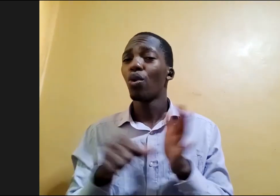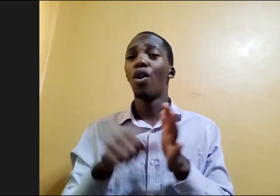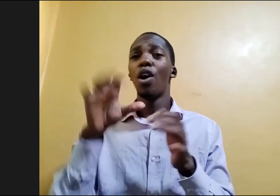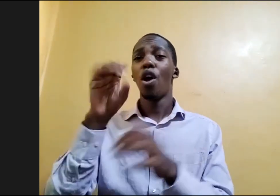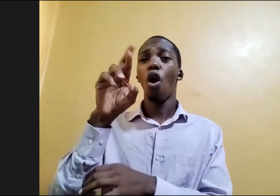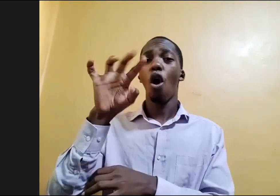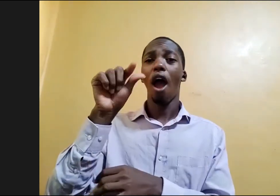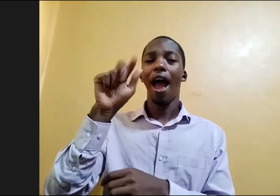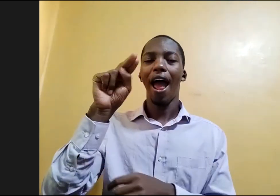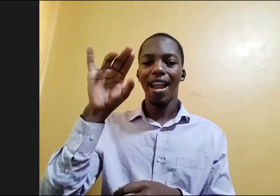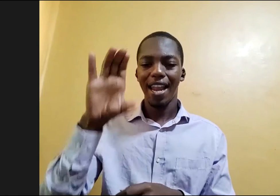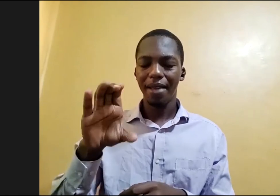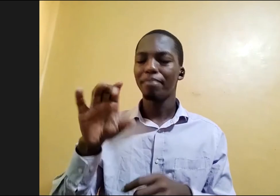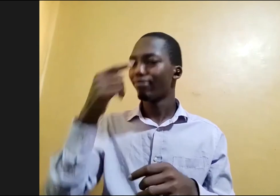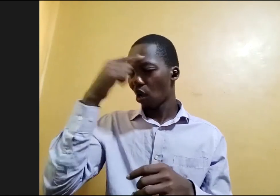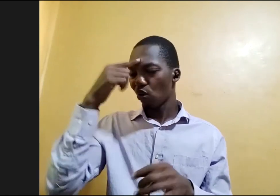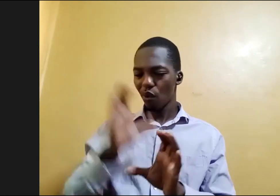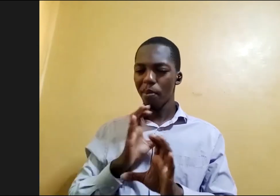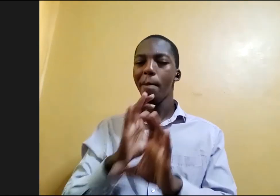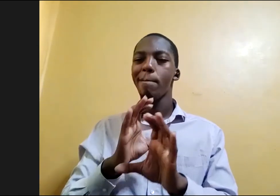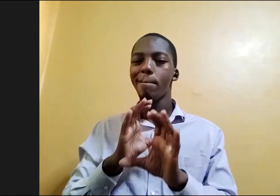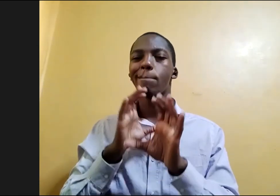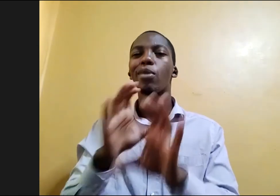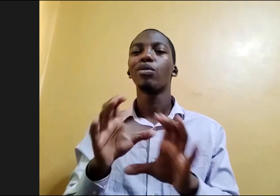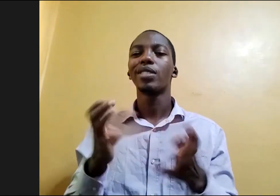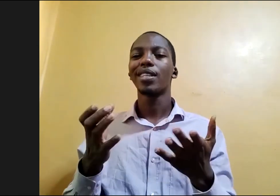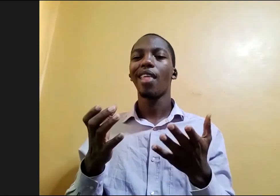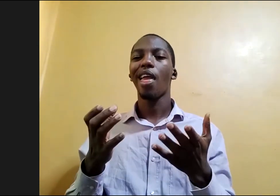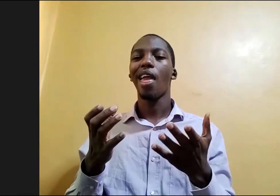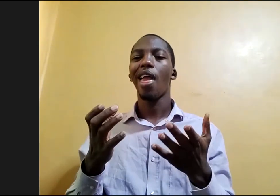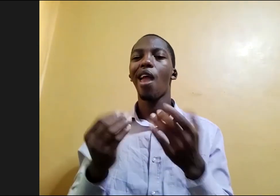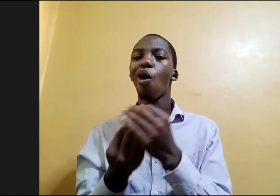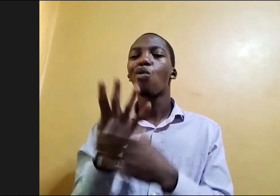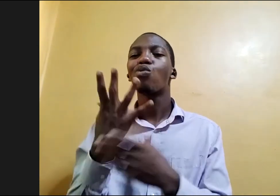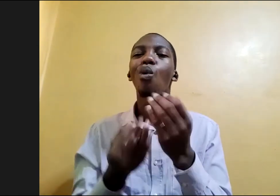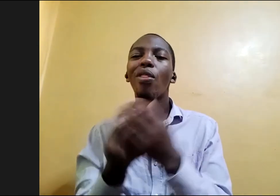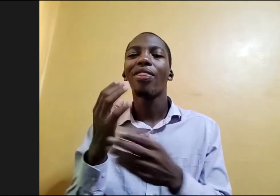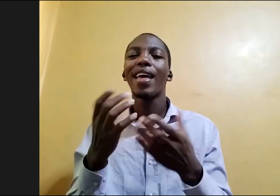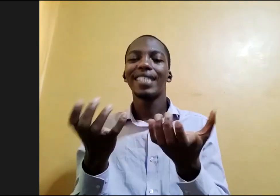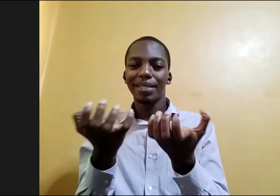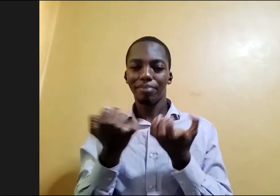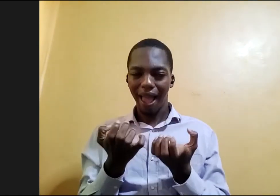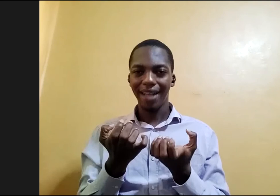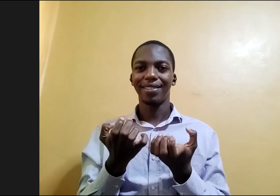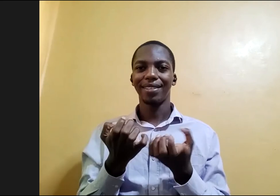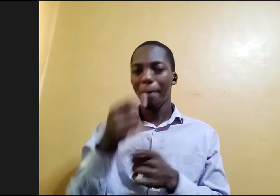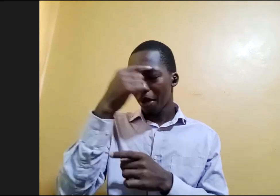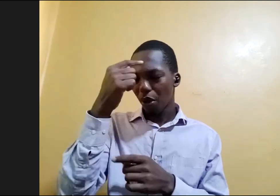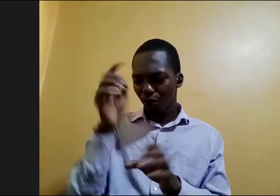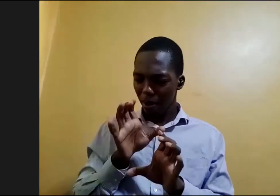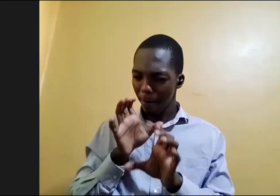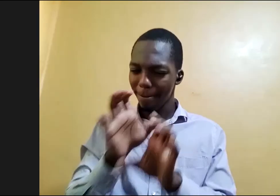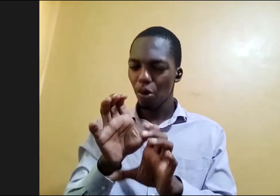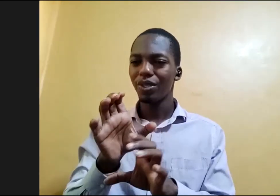real push for increase and growth in demand, because it will then be pushing organic into